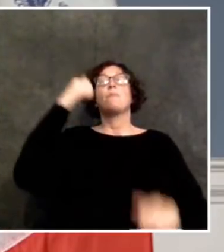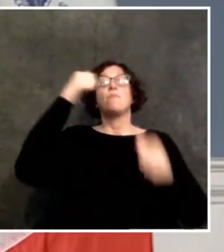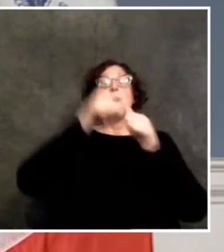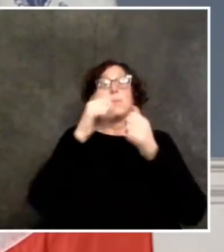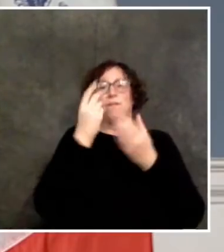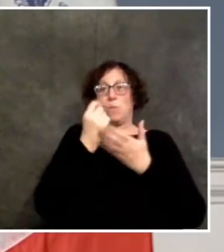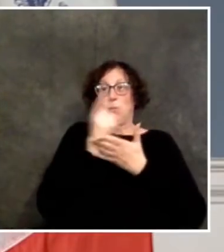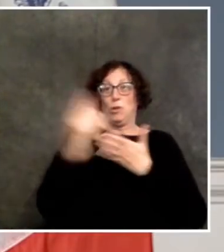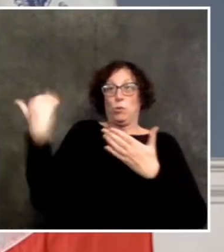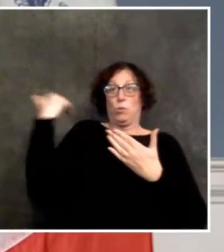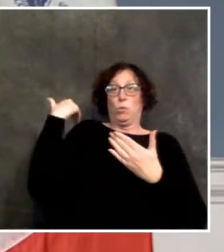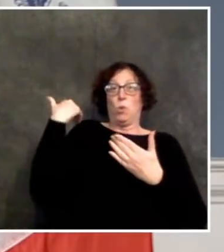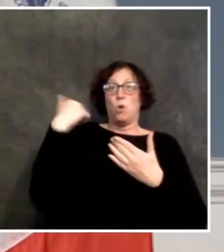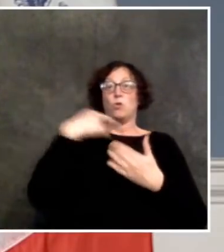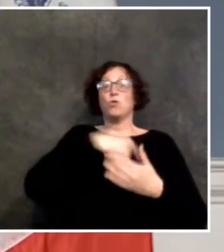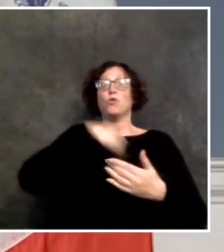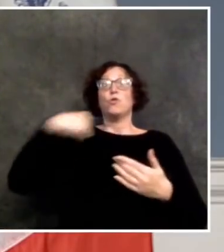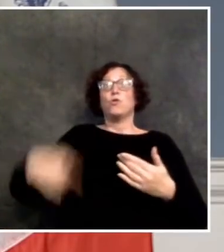was droplets.